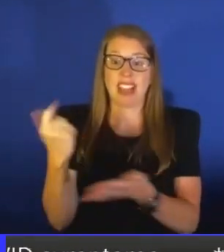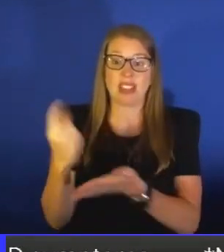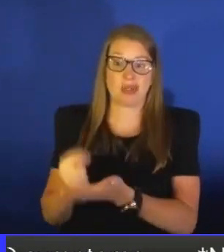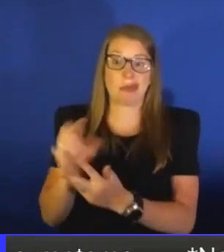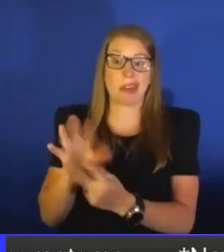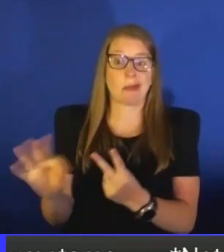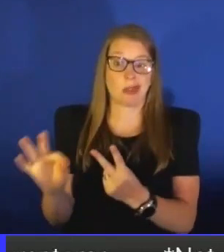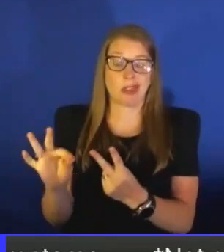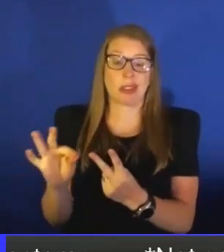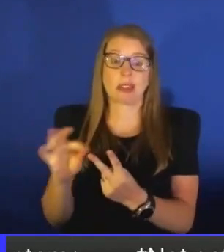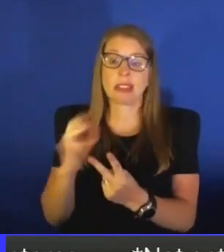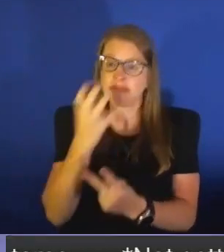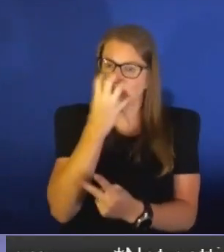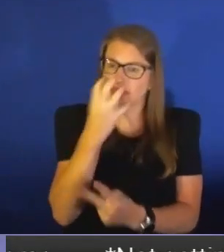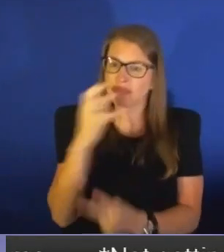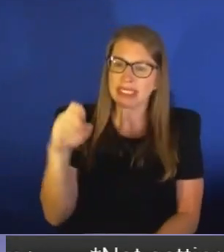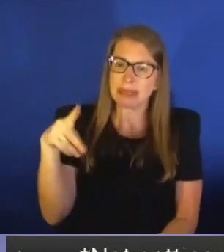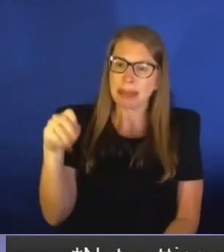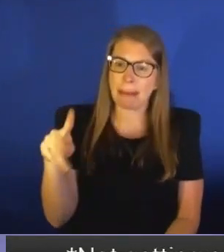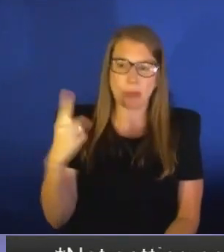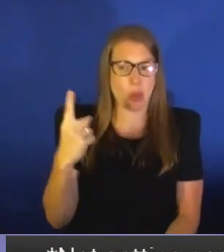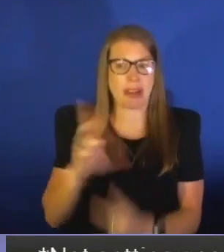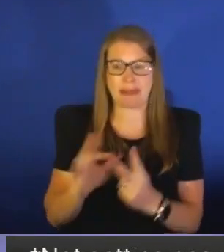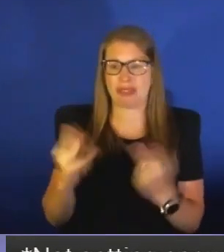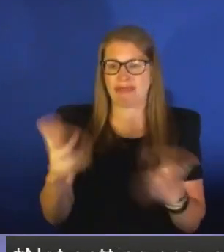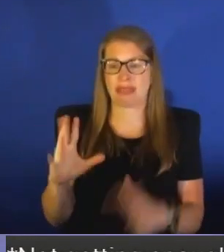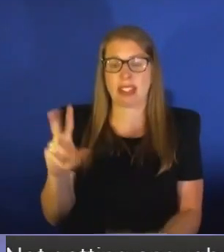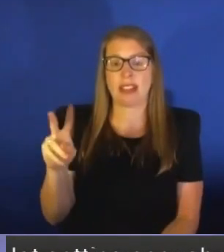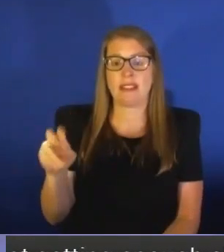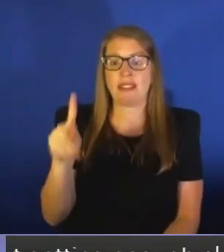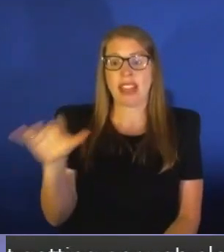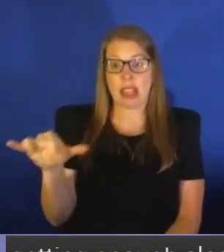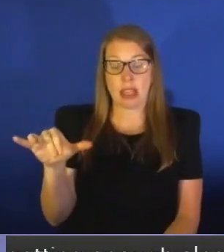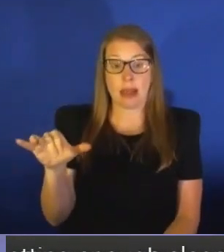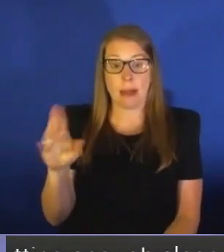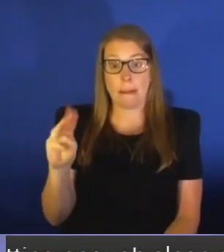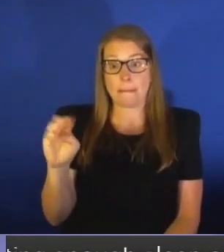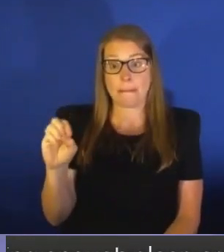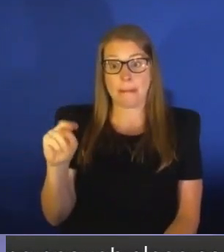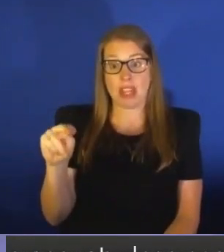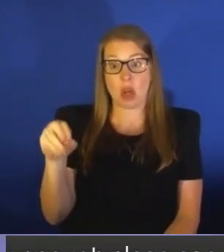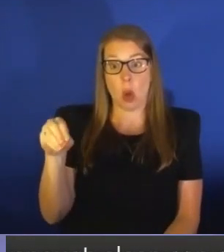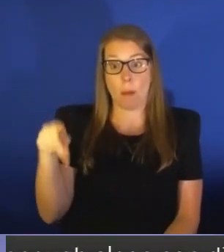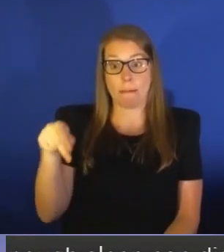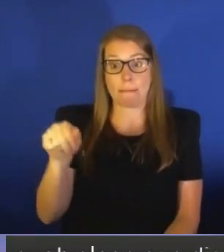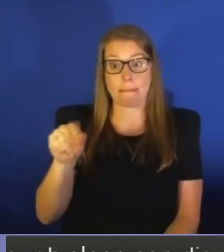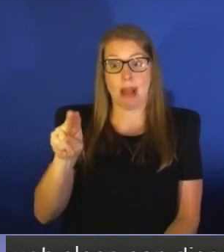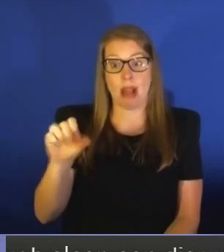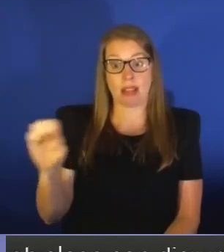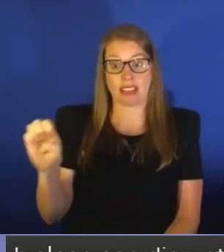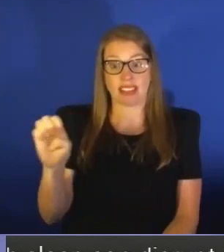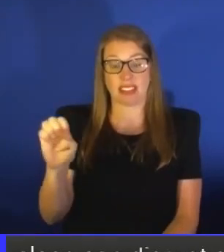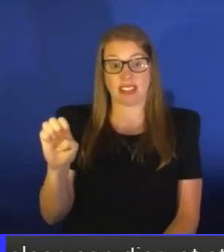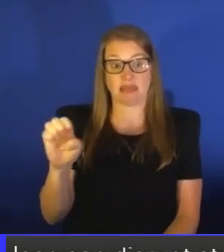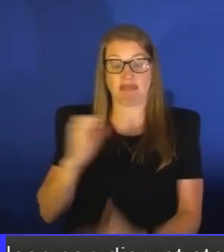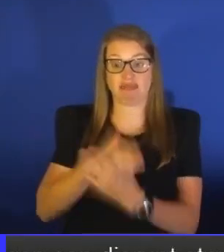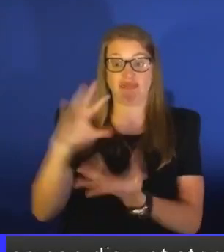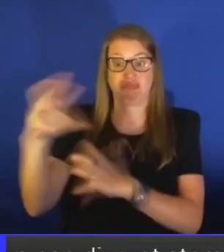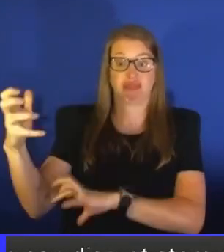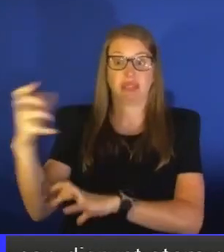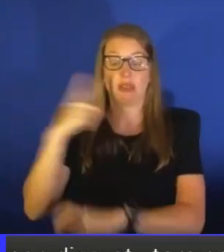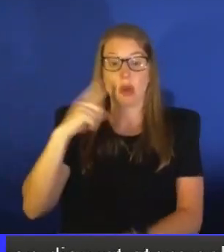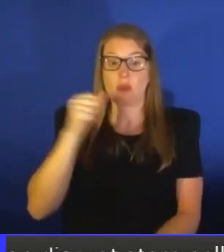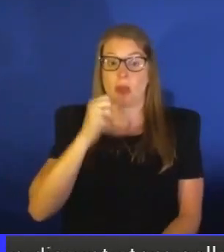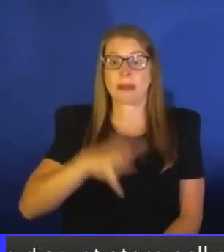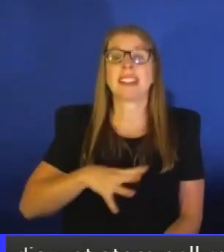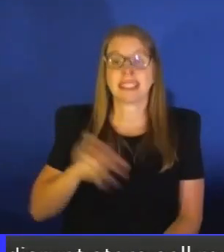just the CPAP. Vicky wants to know, menopause, is that another issue with sleep for women? Yes, huge. It's one of the higher